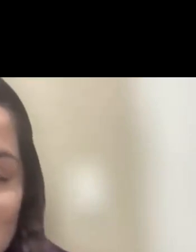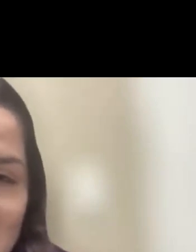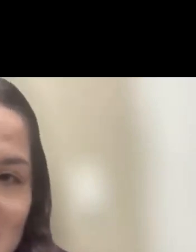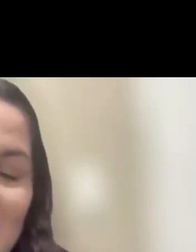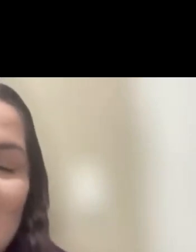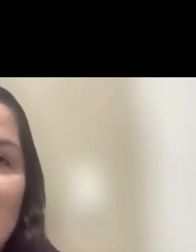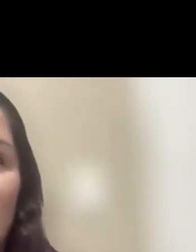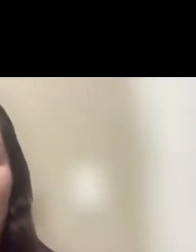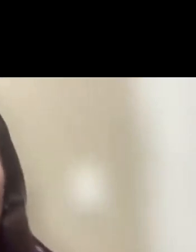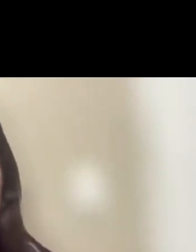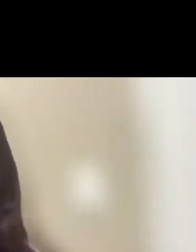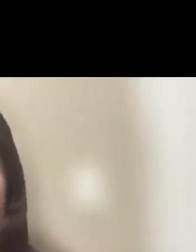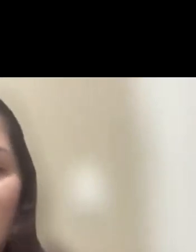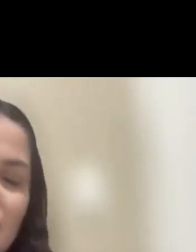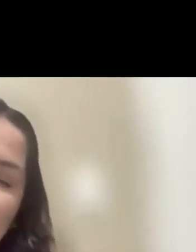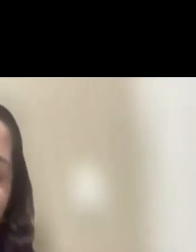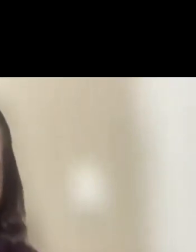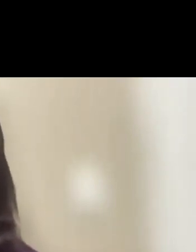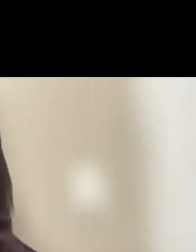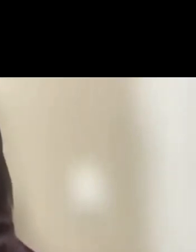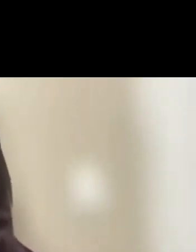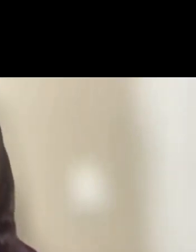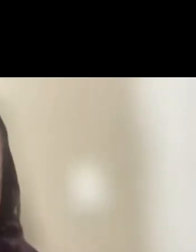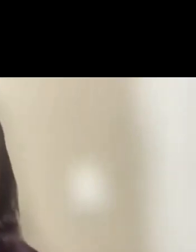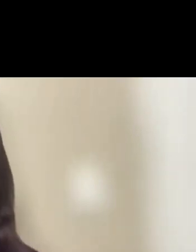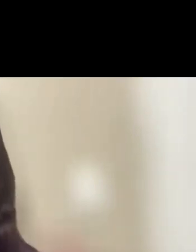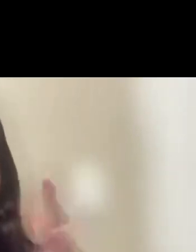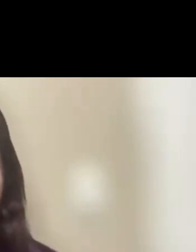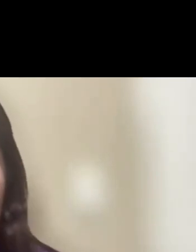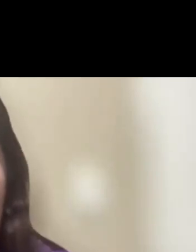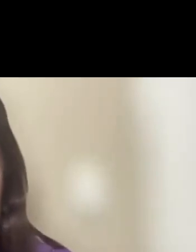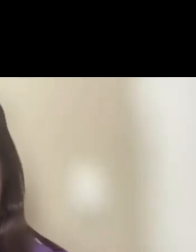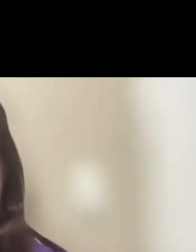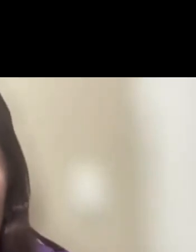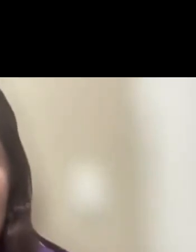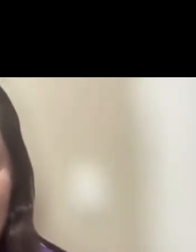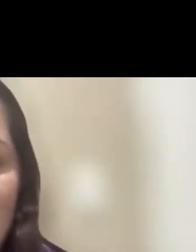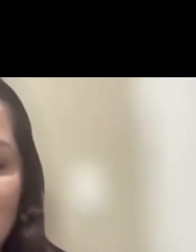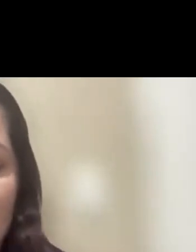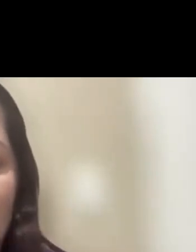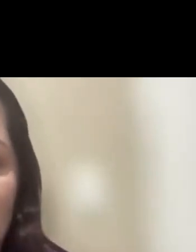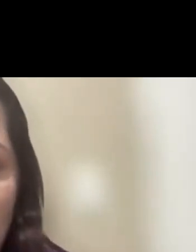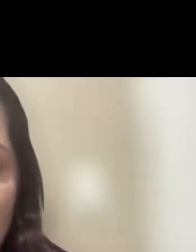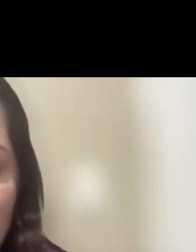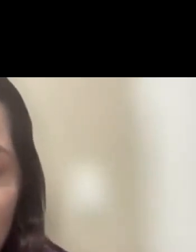trying to insist, see if we can see the neurologist sooner, which they told us that wasn't an option. So that's when my family and I decided